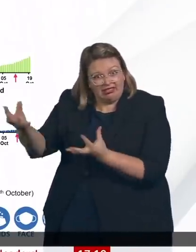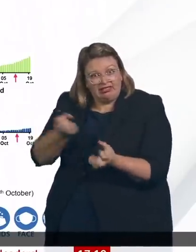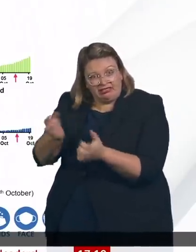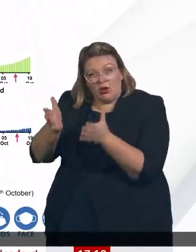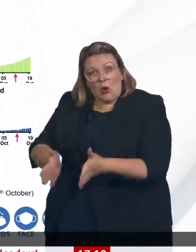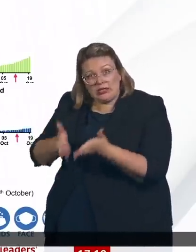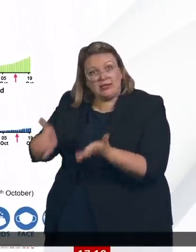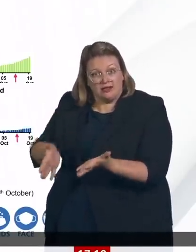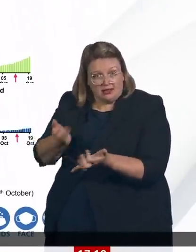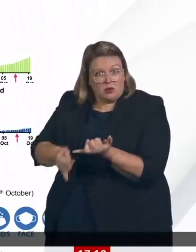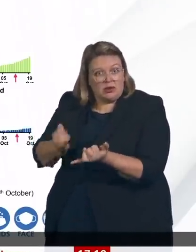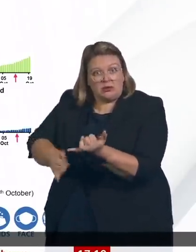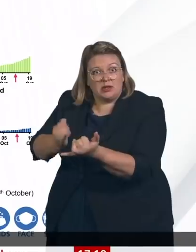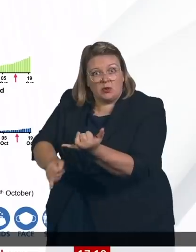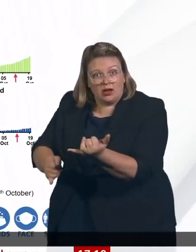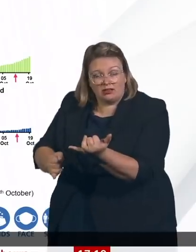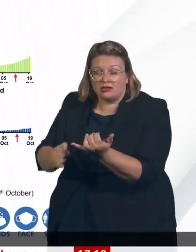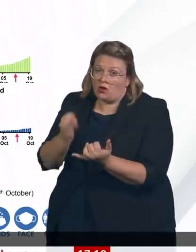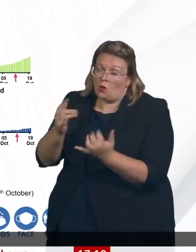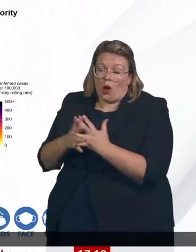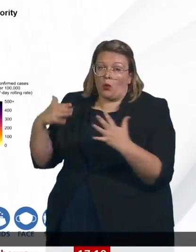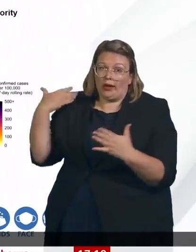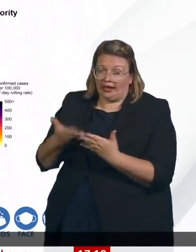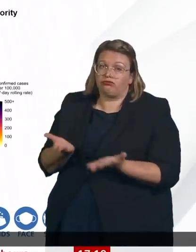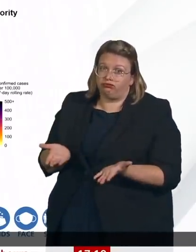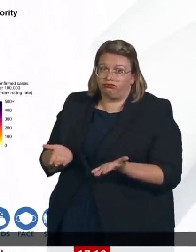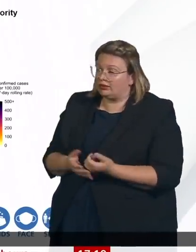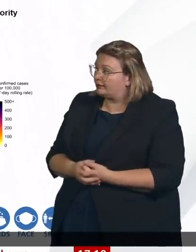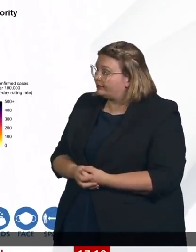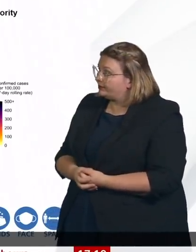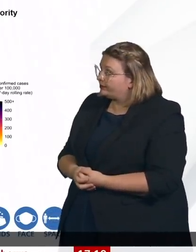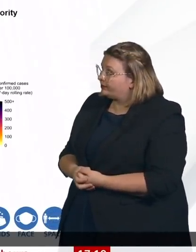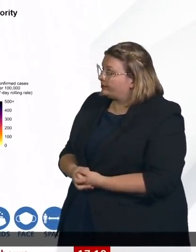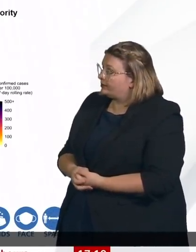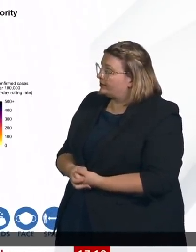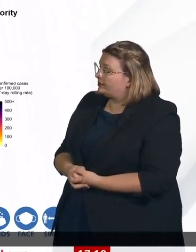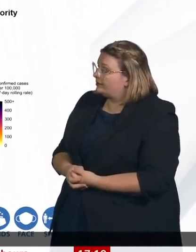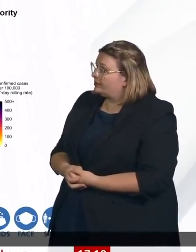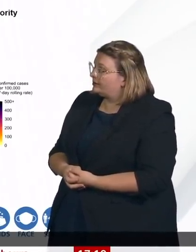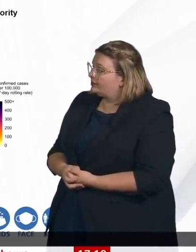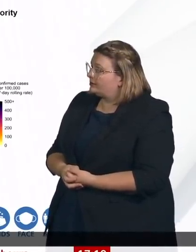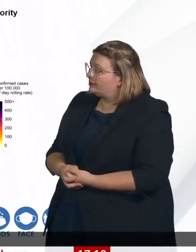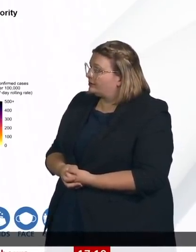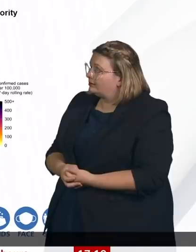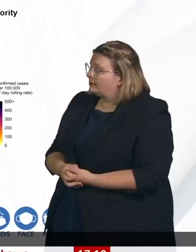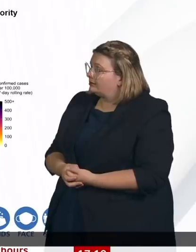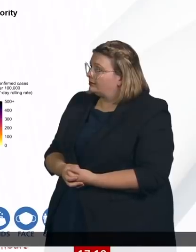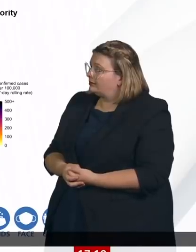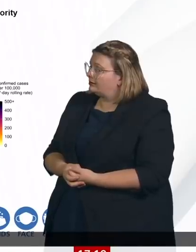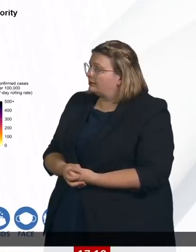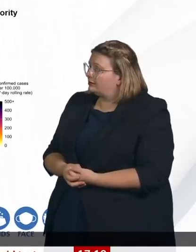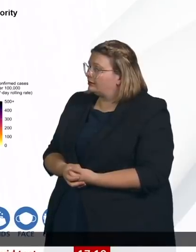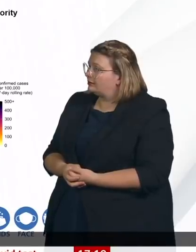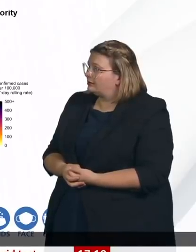some dramatic increases in the last week. Next slide, please. And Prime Minister has asked